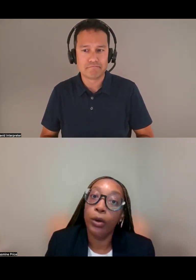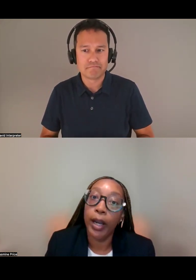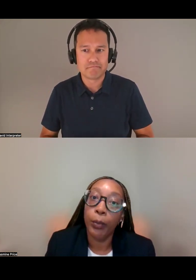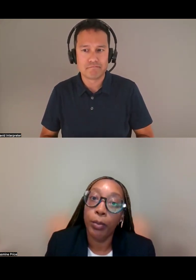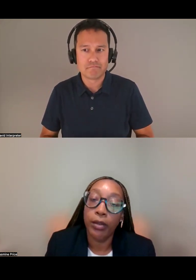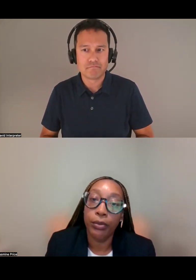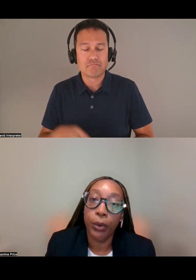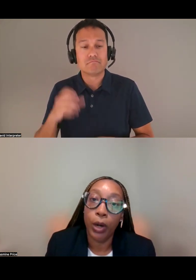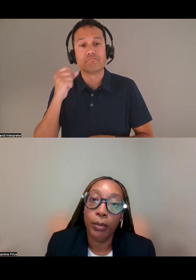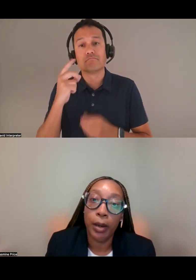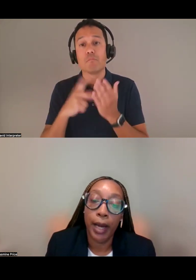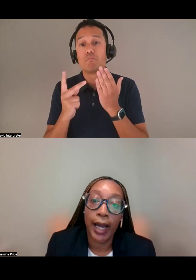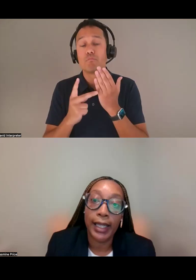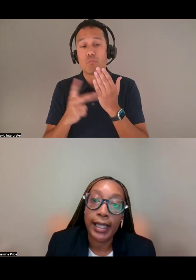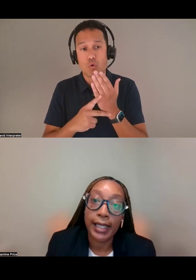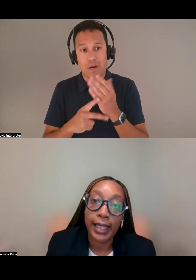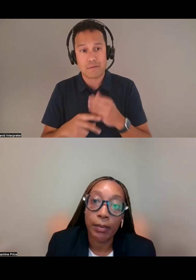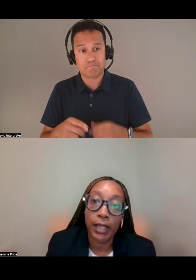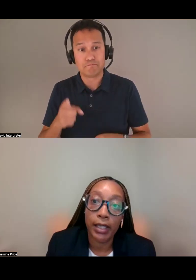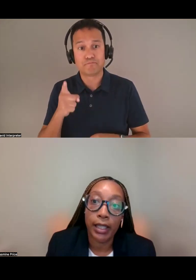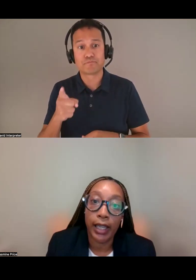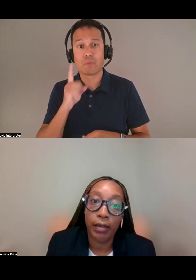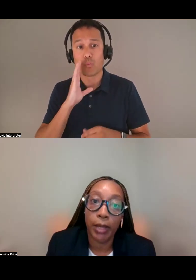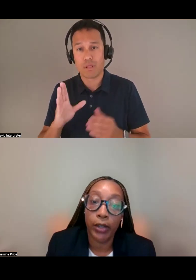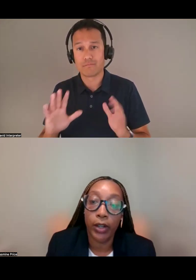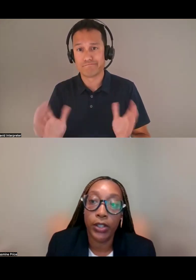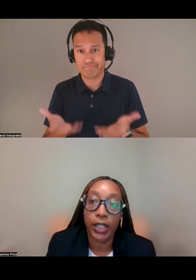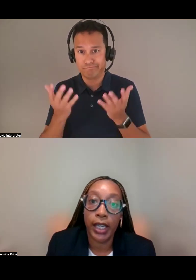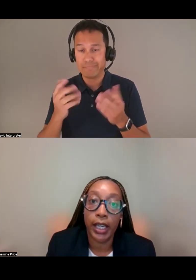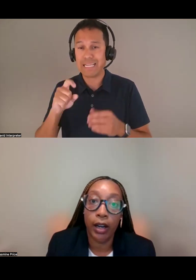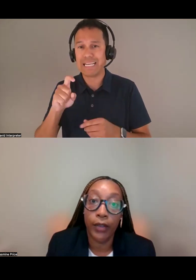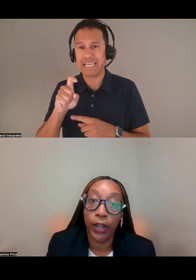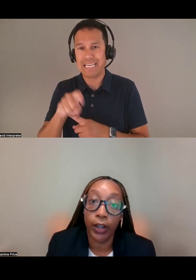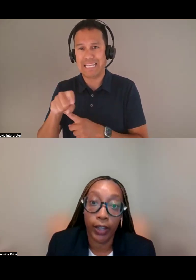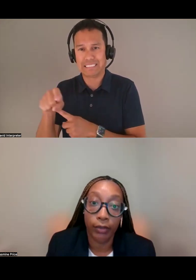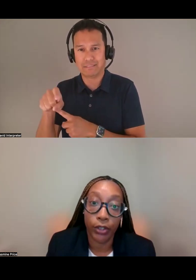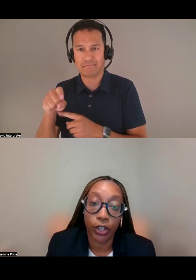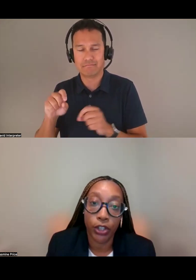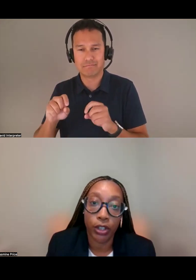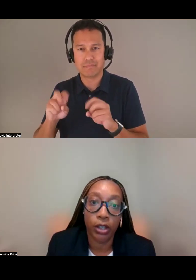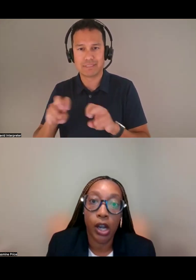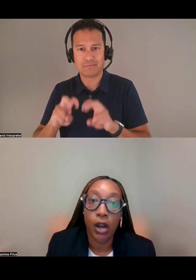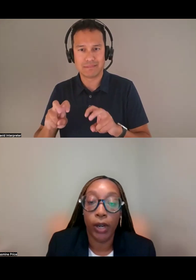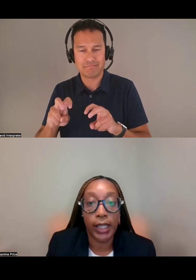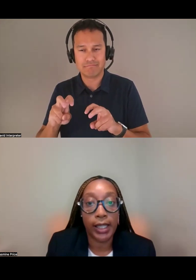The program will be informed by a needs assessment to gain better understanding of the current infrastructure, readiness